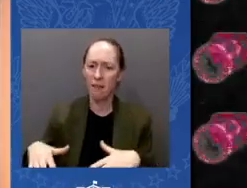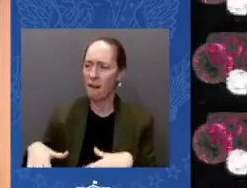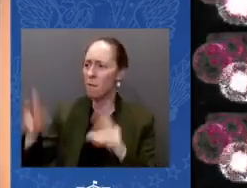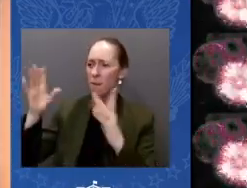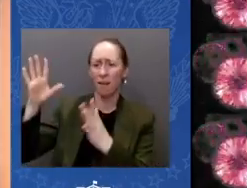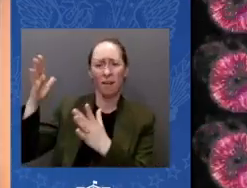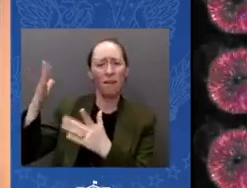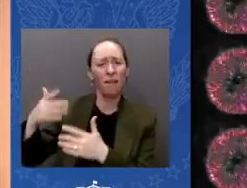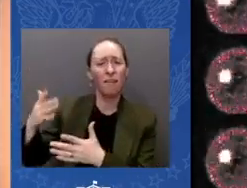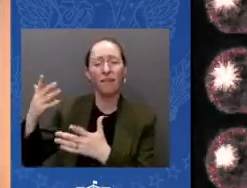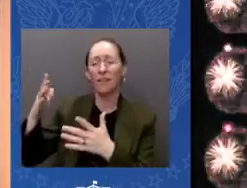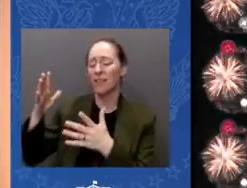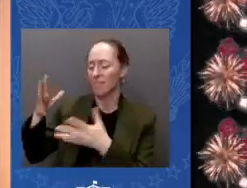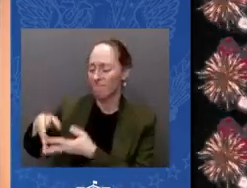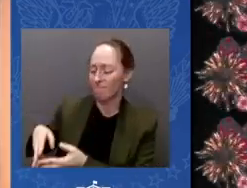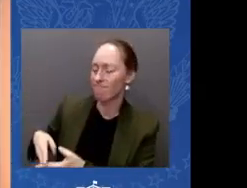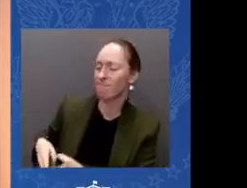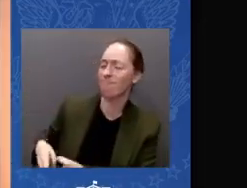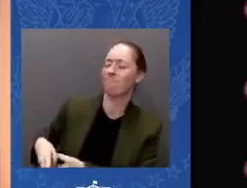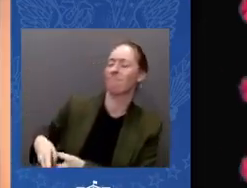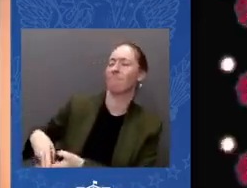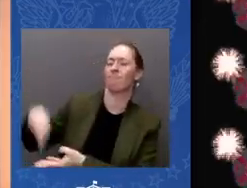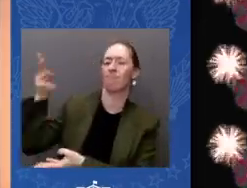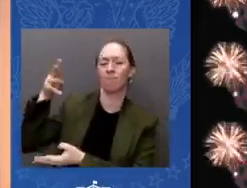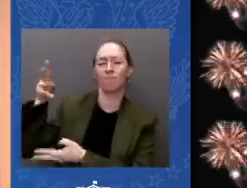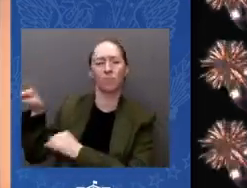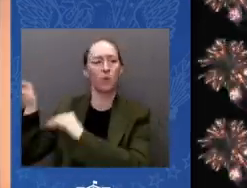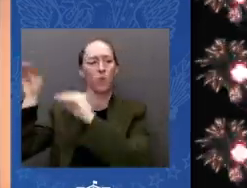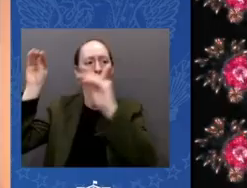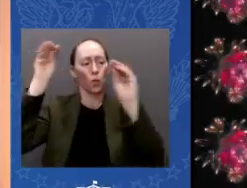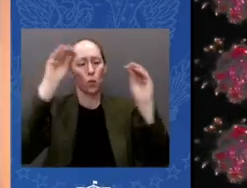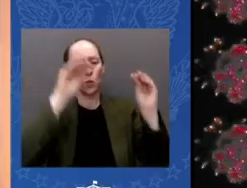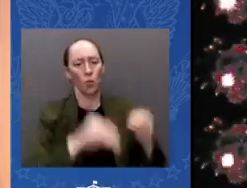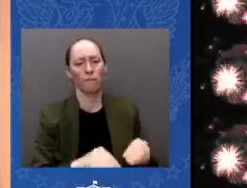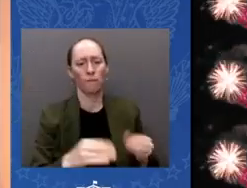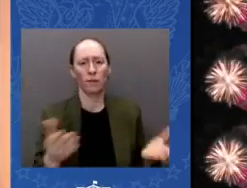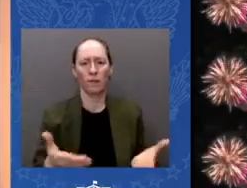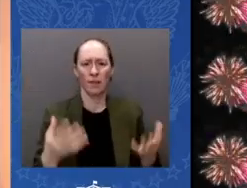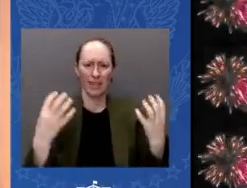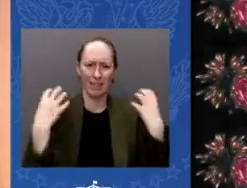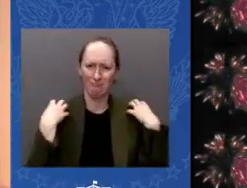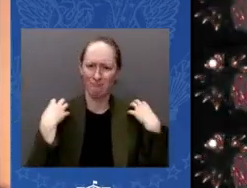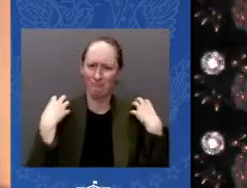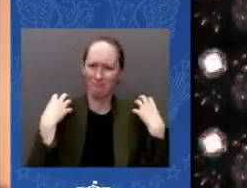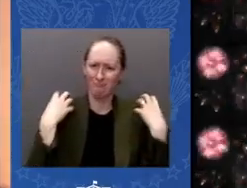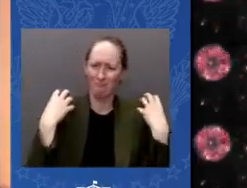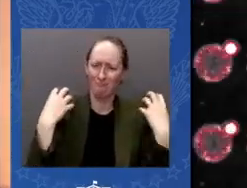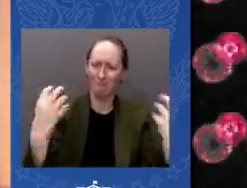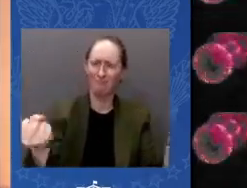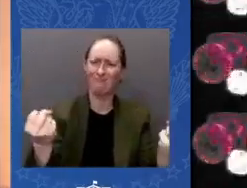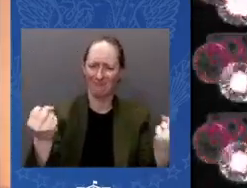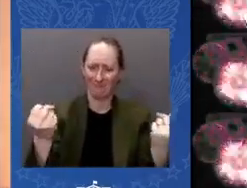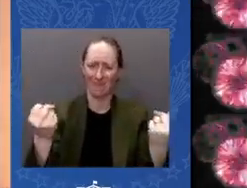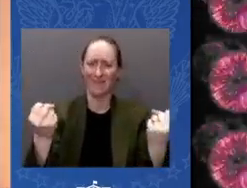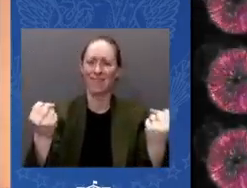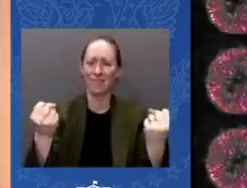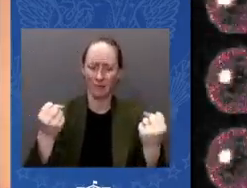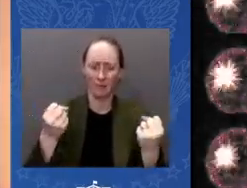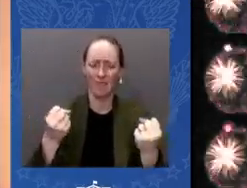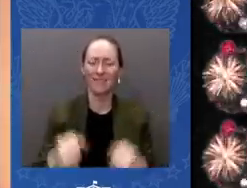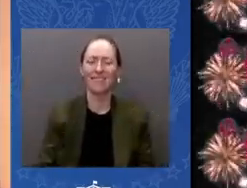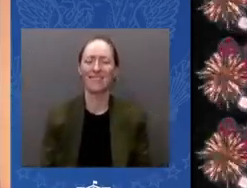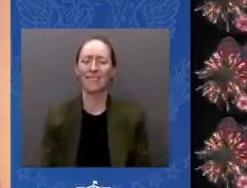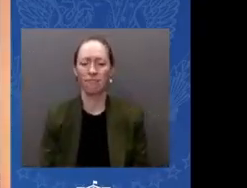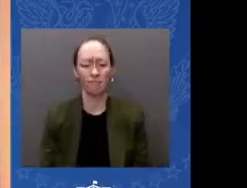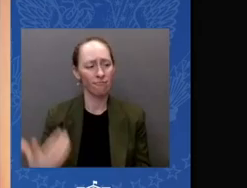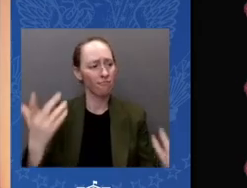has a singular place in the place of possibilities. And Admiral, great to see you. Our Surgeon